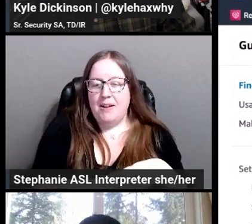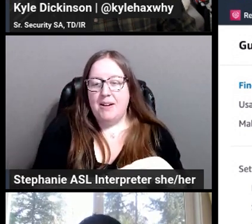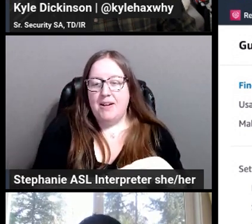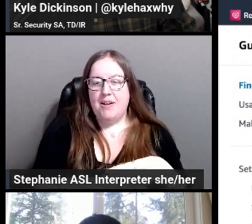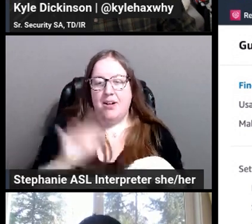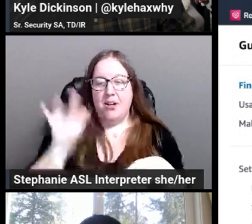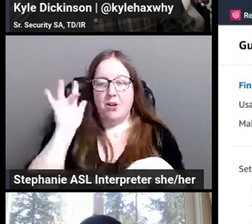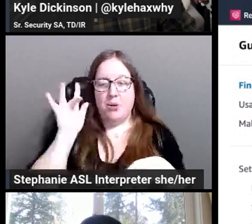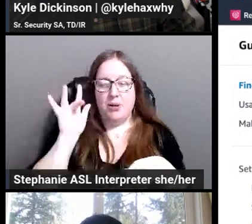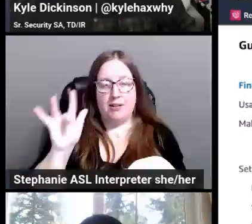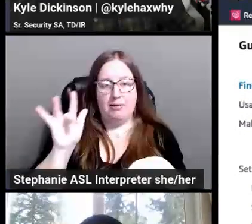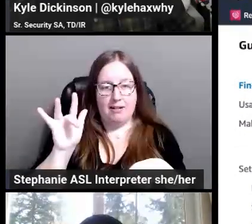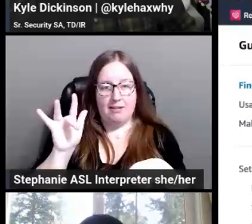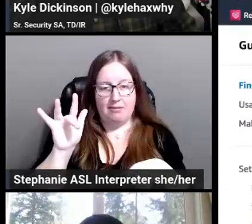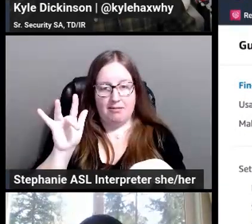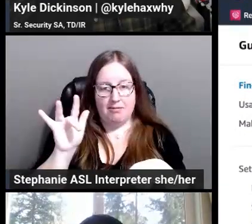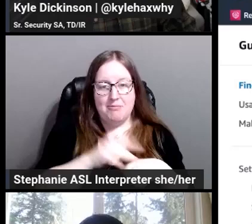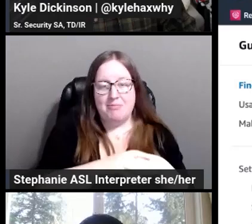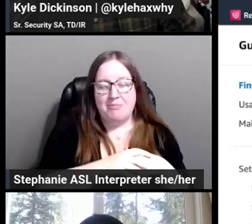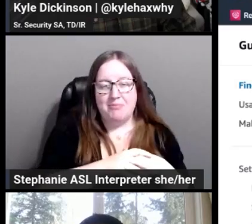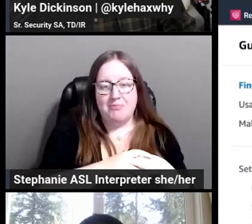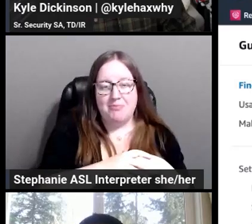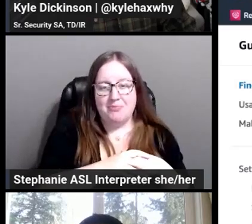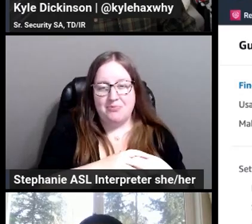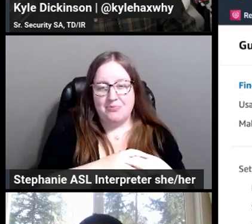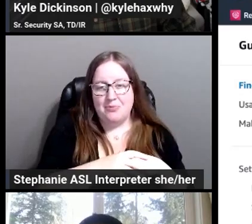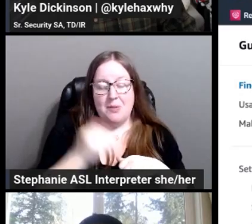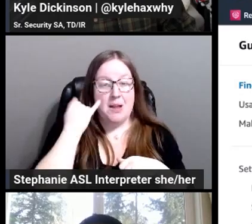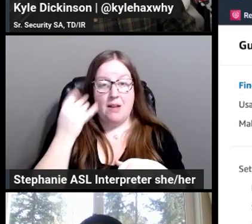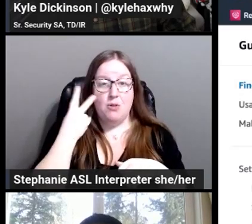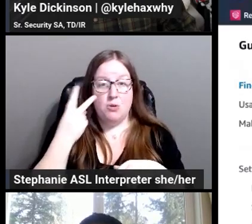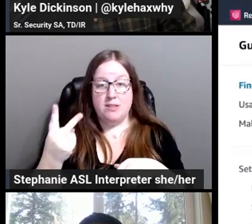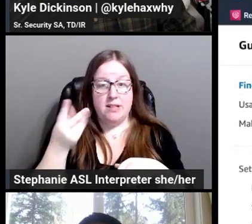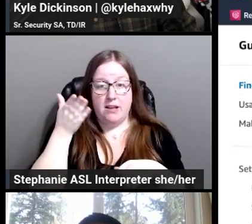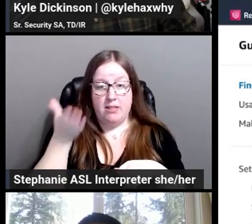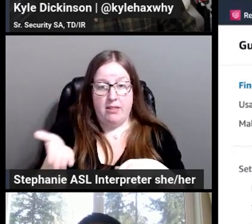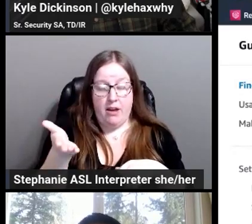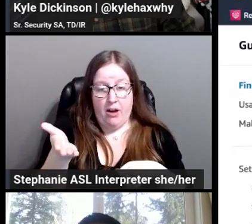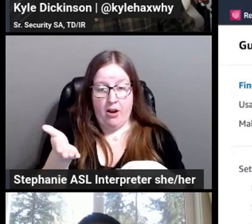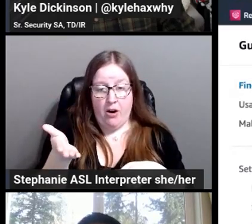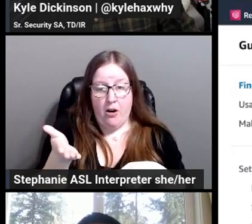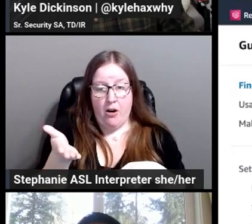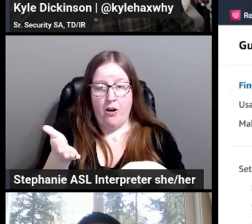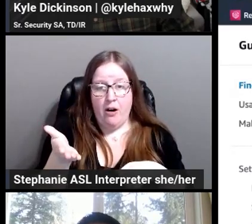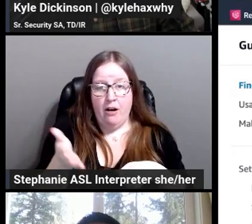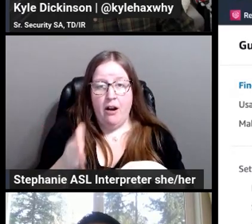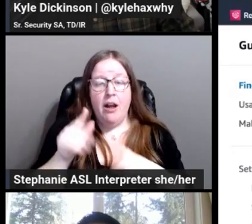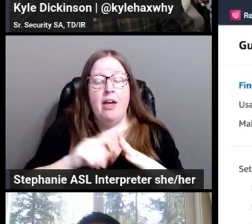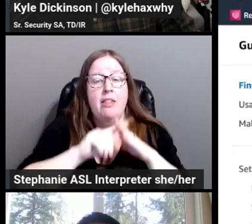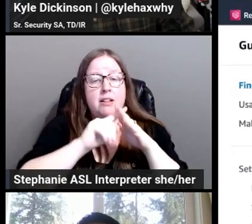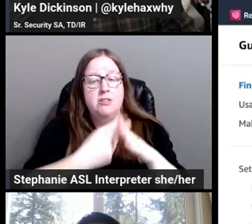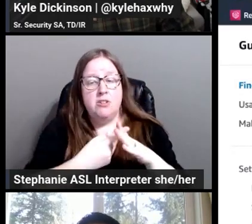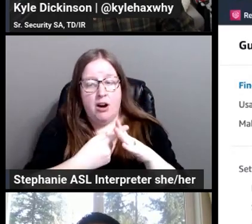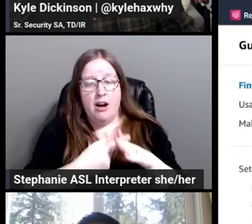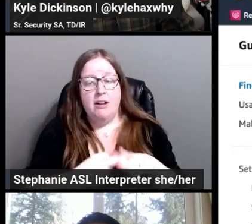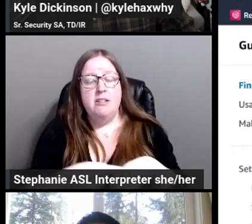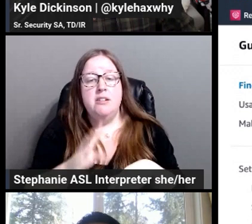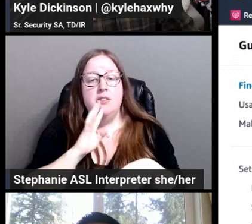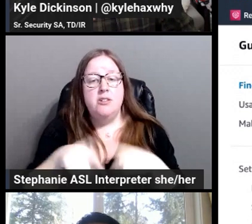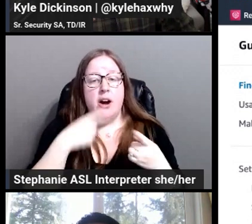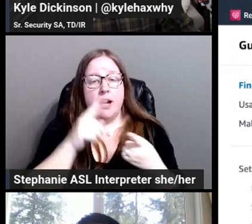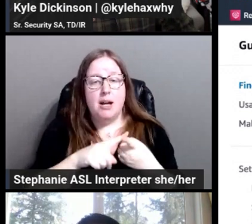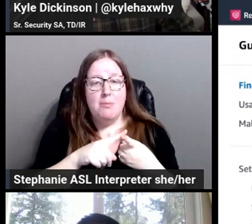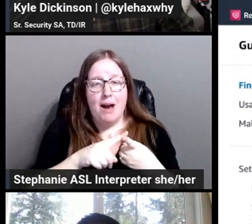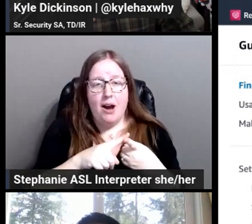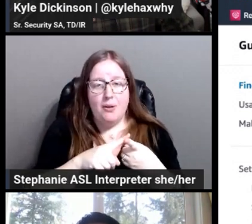on one of the findings here. And if you see here, this starts by talking about